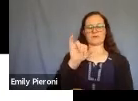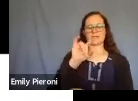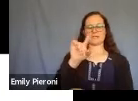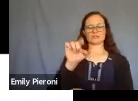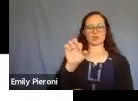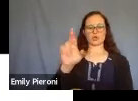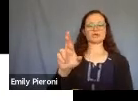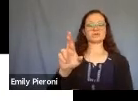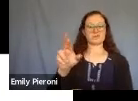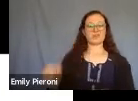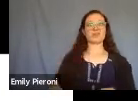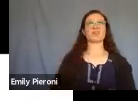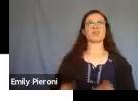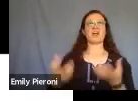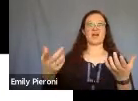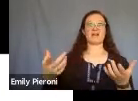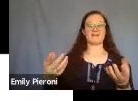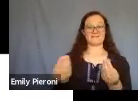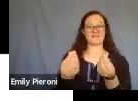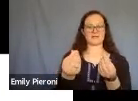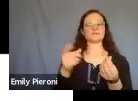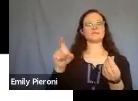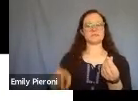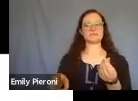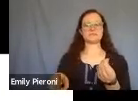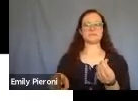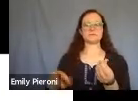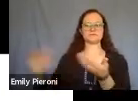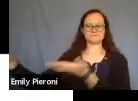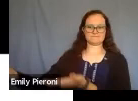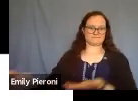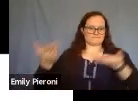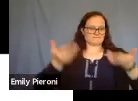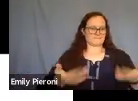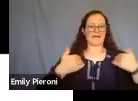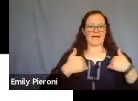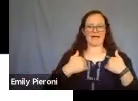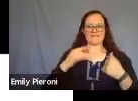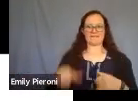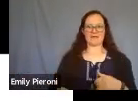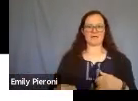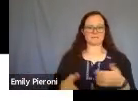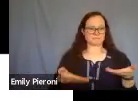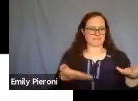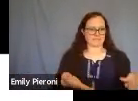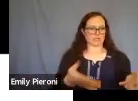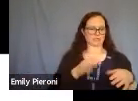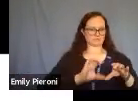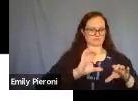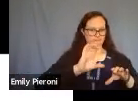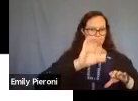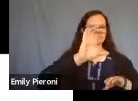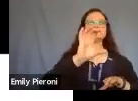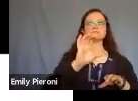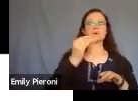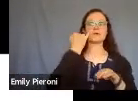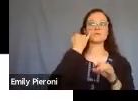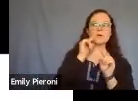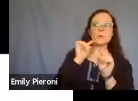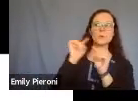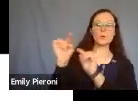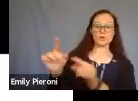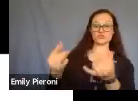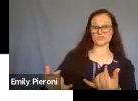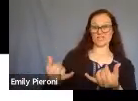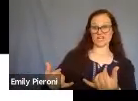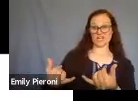many acres, we need all that product here rather than being transported here. So it's here for our uses. If we order today, we can have them